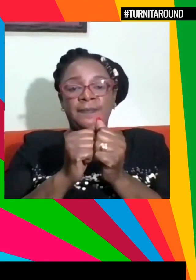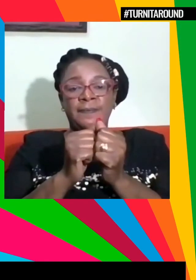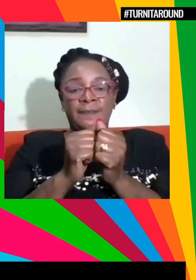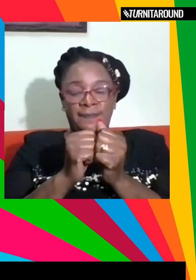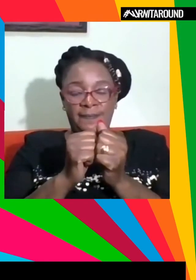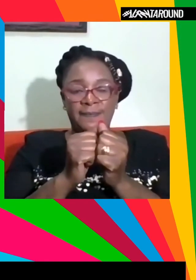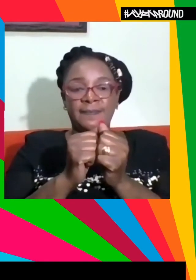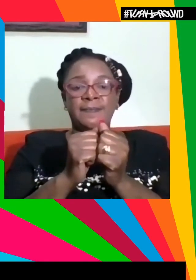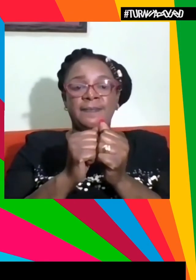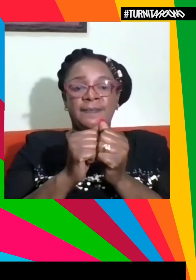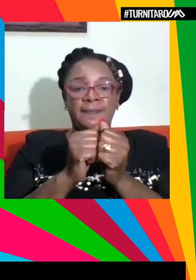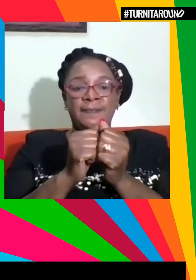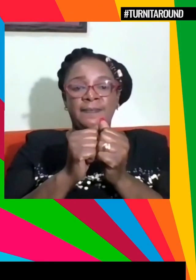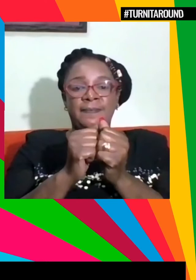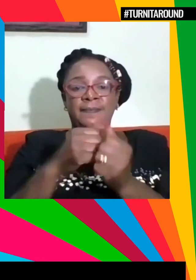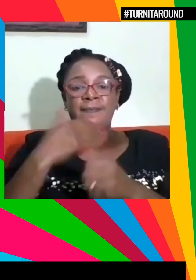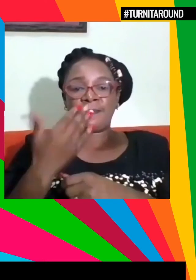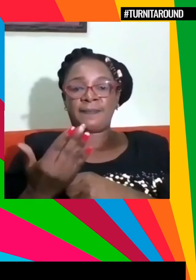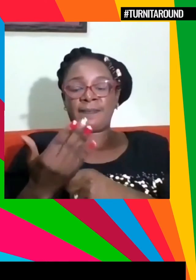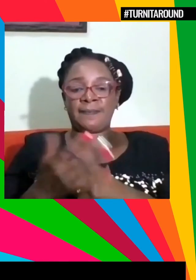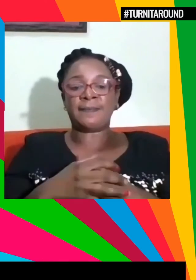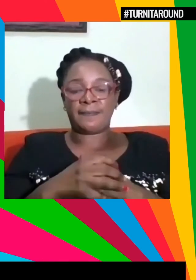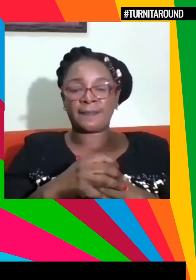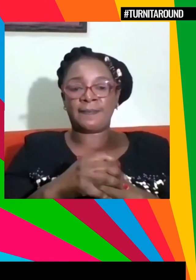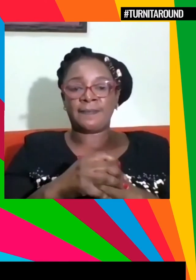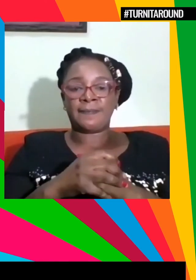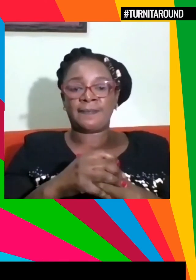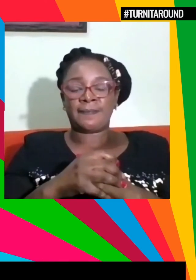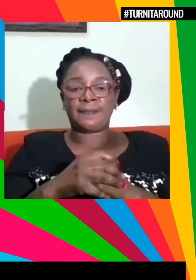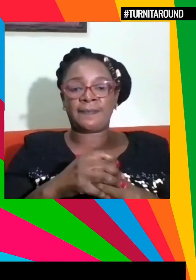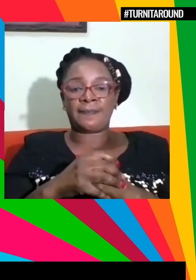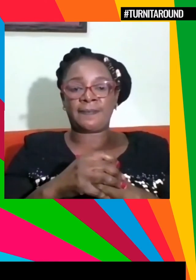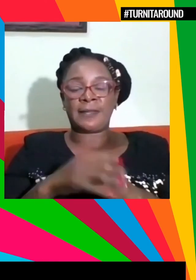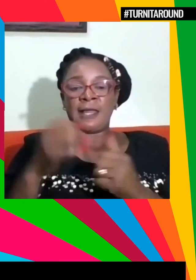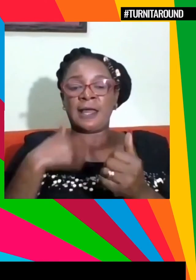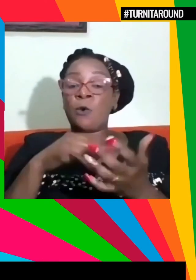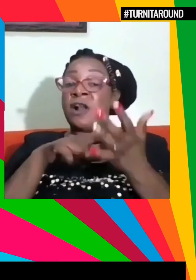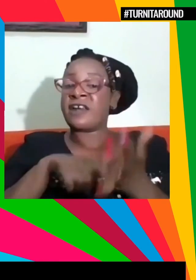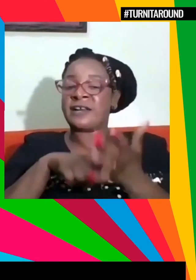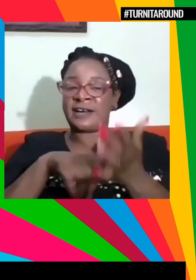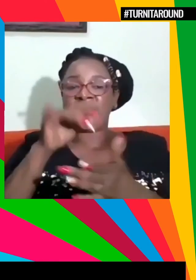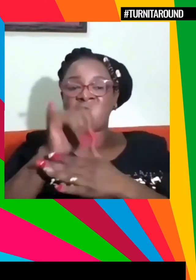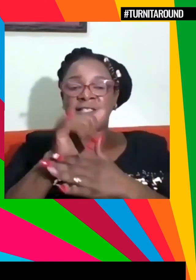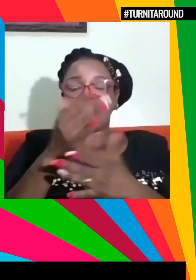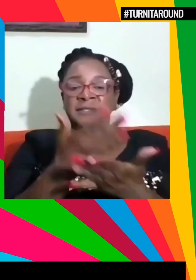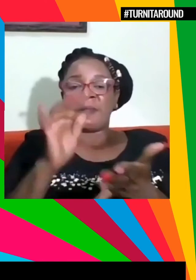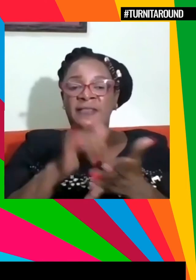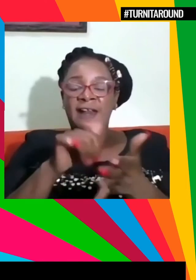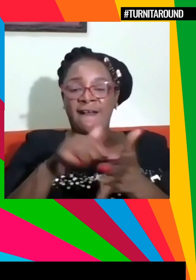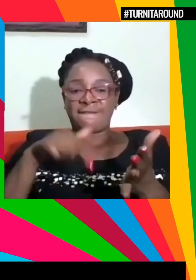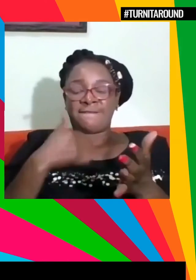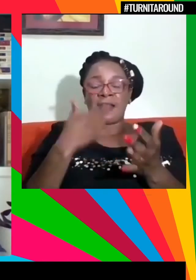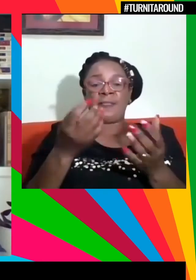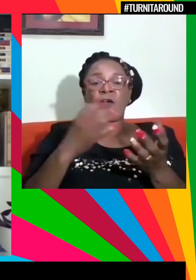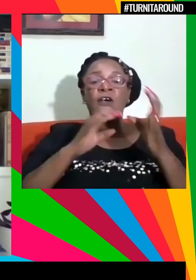Absolutely. Thank you. Yeah, I think I would reiterate that there are some things that are just too important. And I do find the conversation